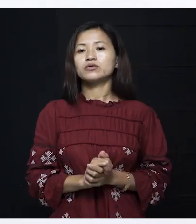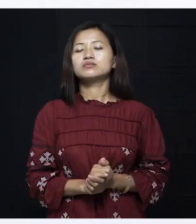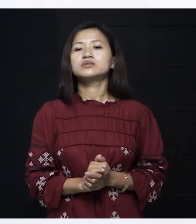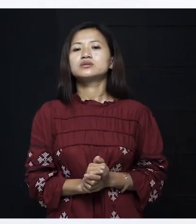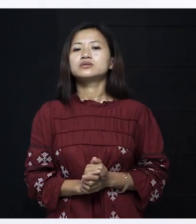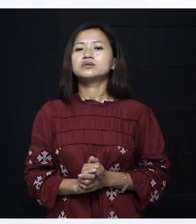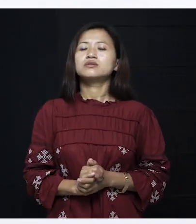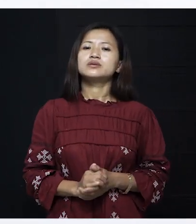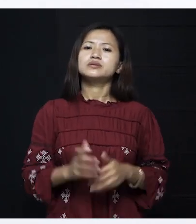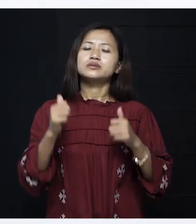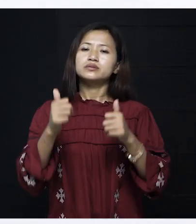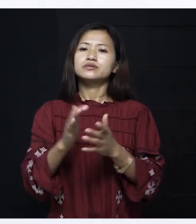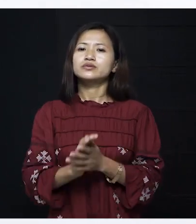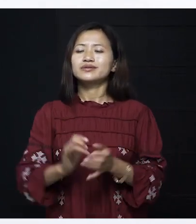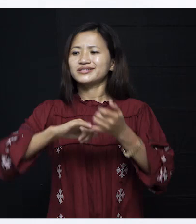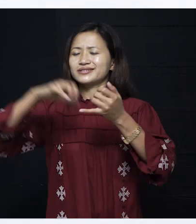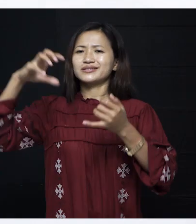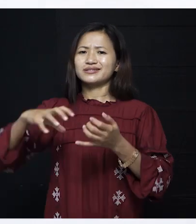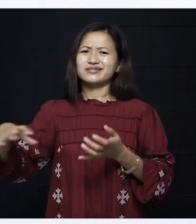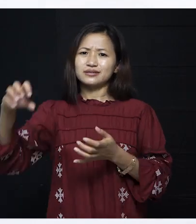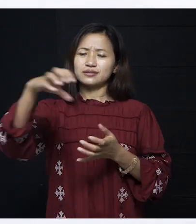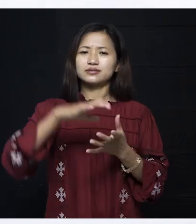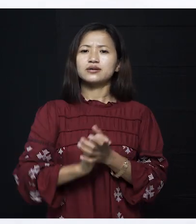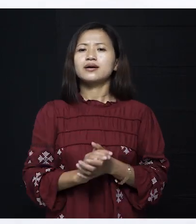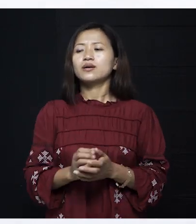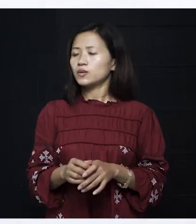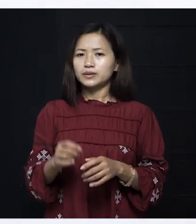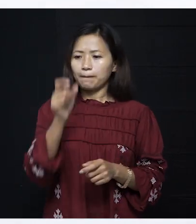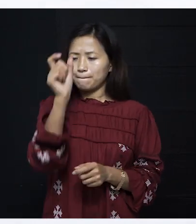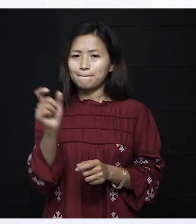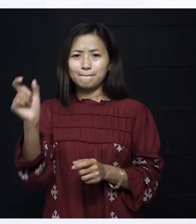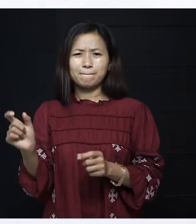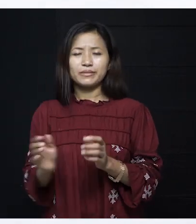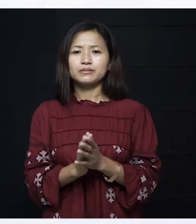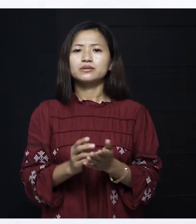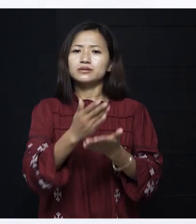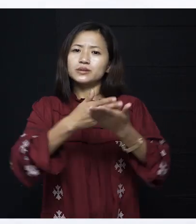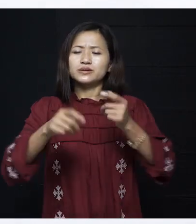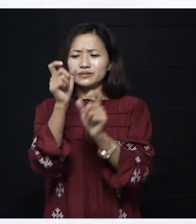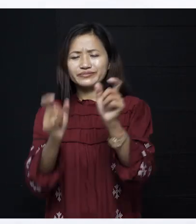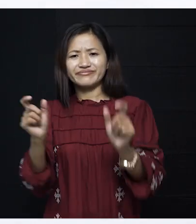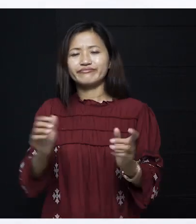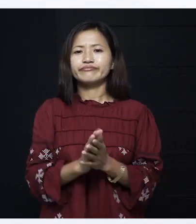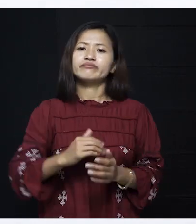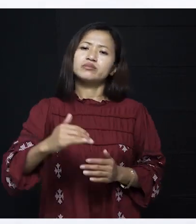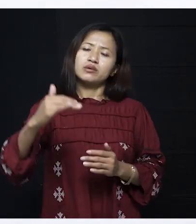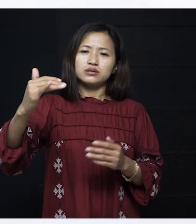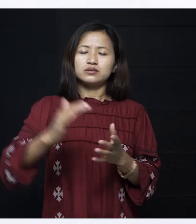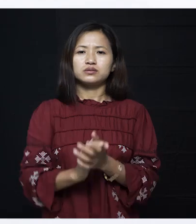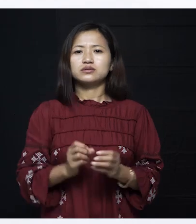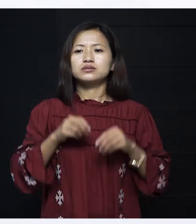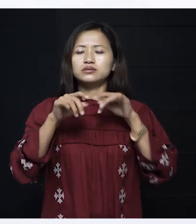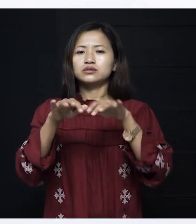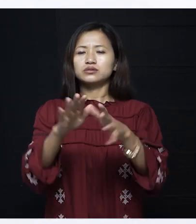Whether it is suitable for that state or whether it is suitable for the people, the particular people, and so on. So regarding this